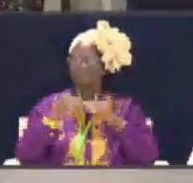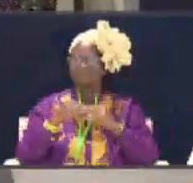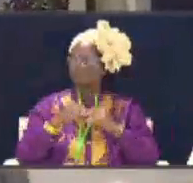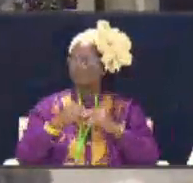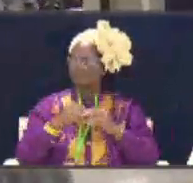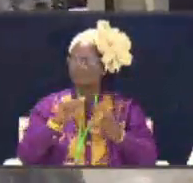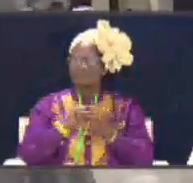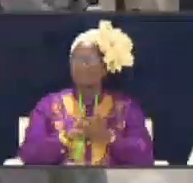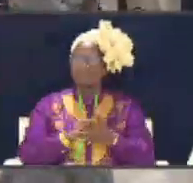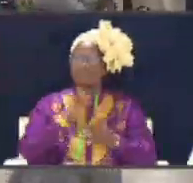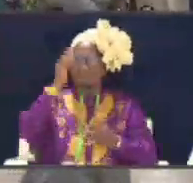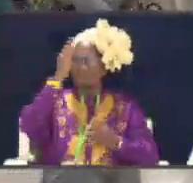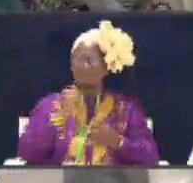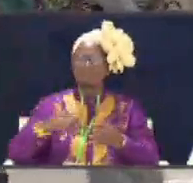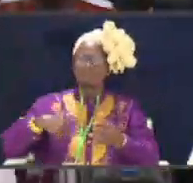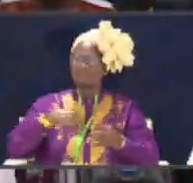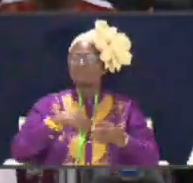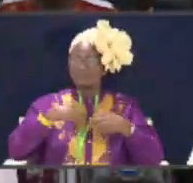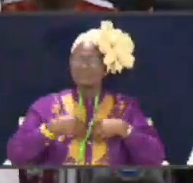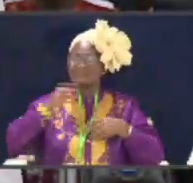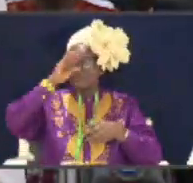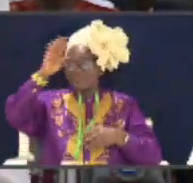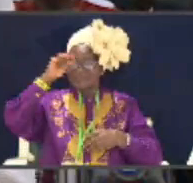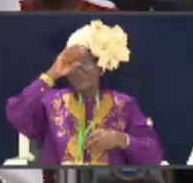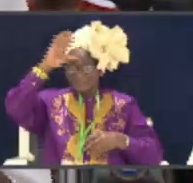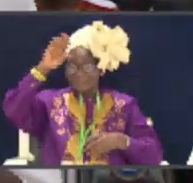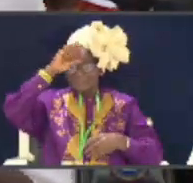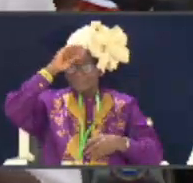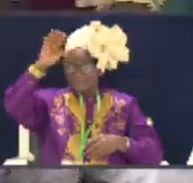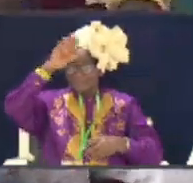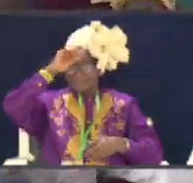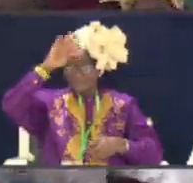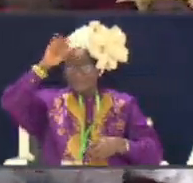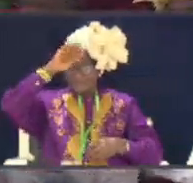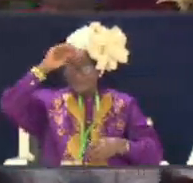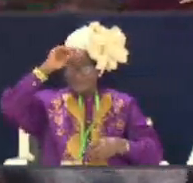That's why we have boys, boys, boys, boys, boys.